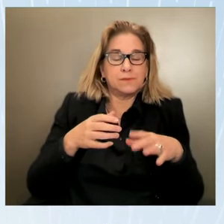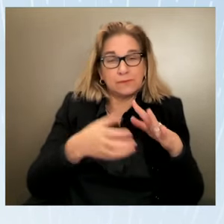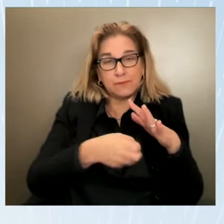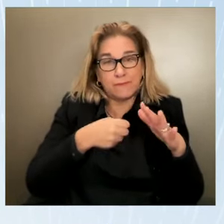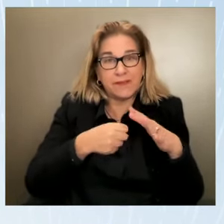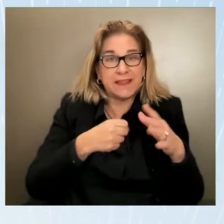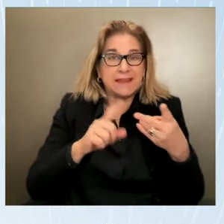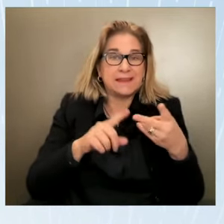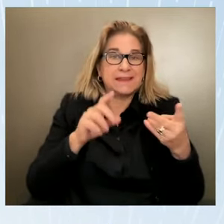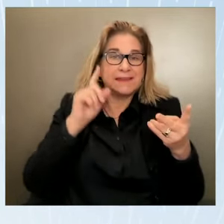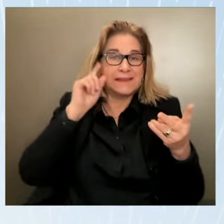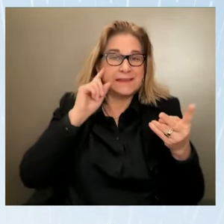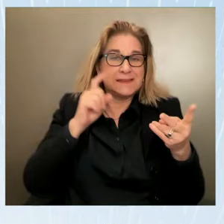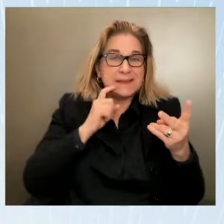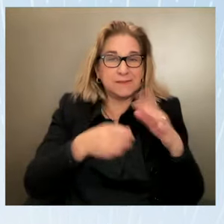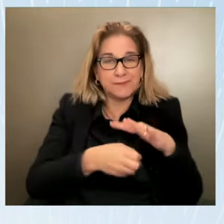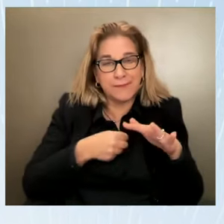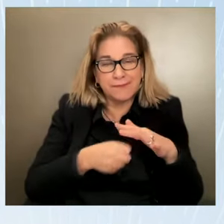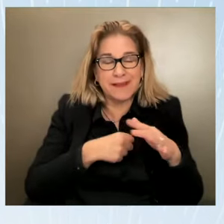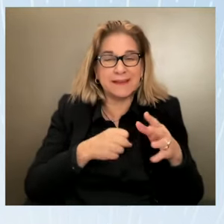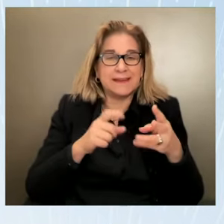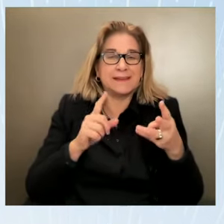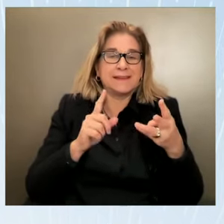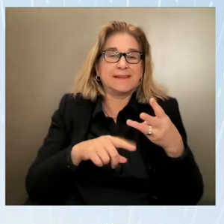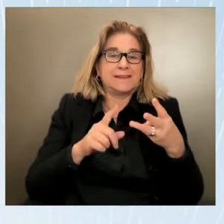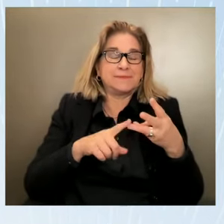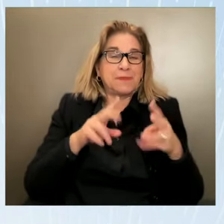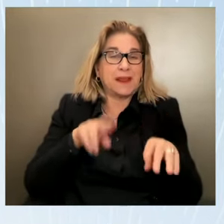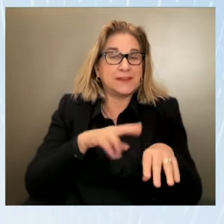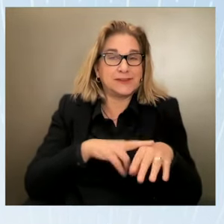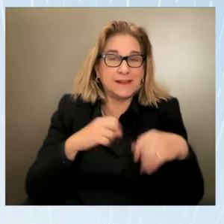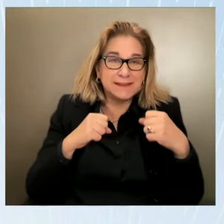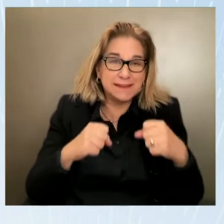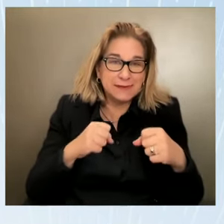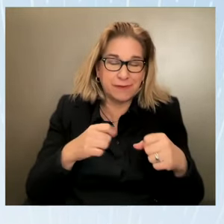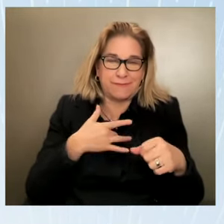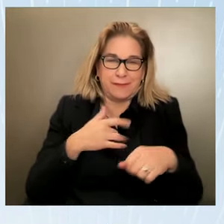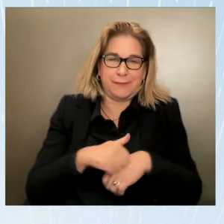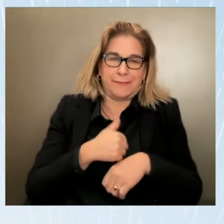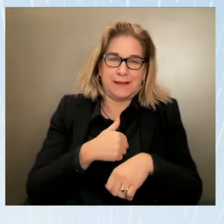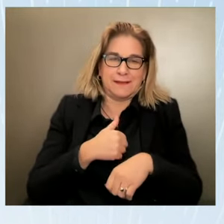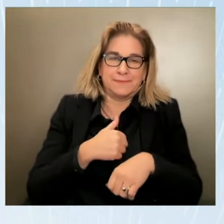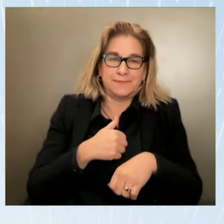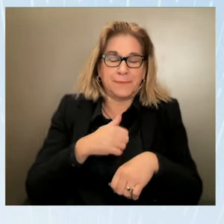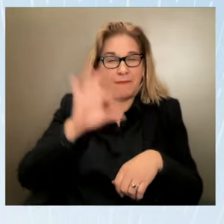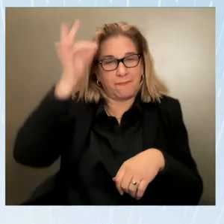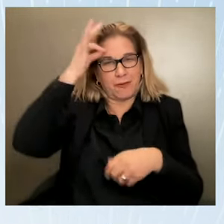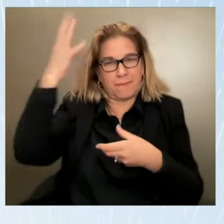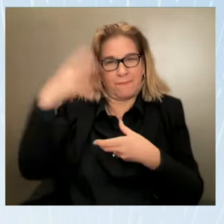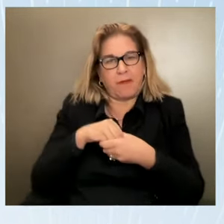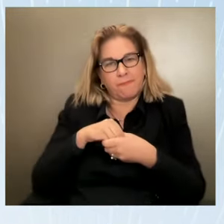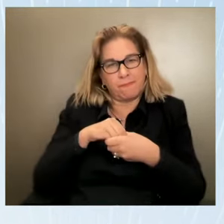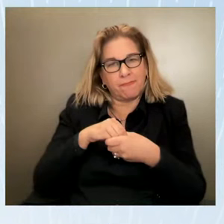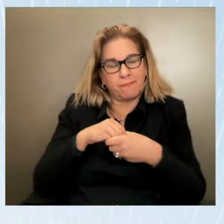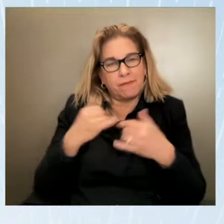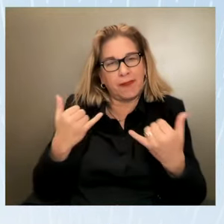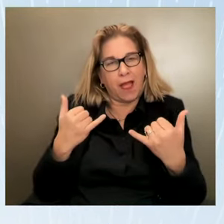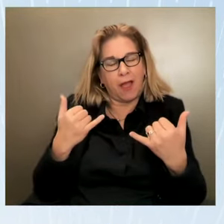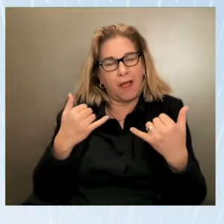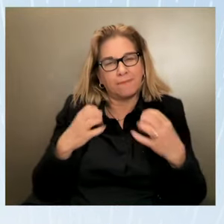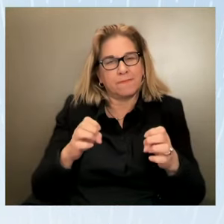is committed to supporting the federal government's efforts in this arena, to include implementing, obviously, the updated National Action